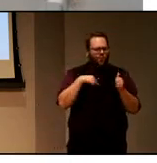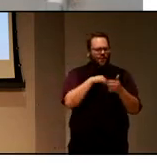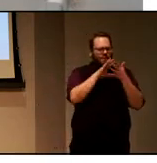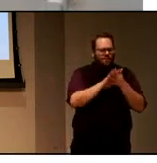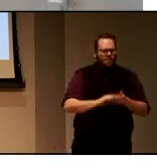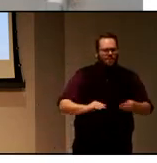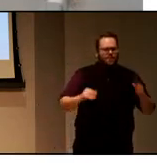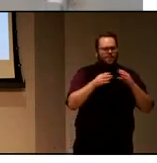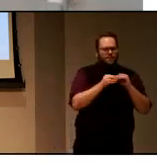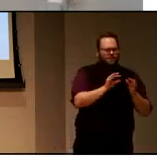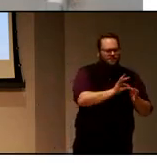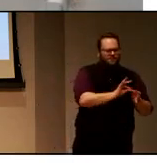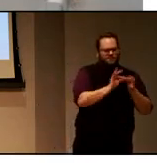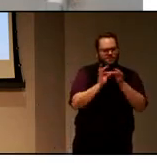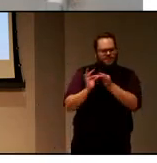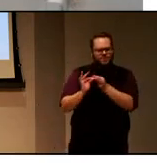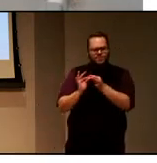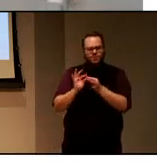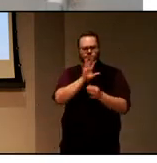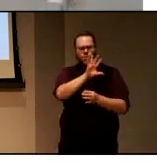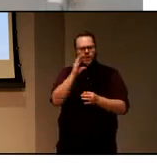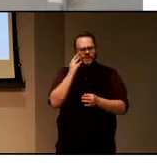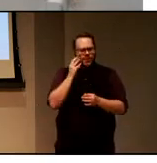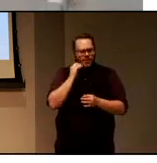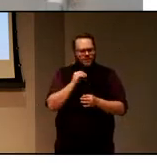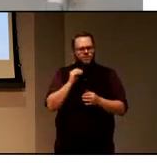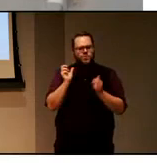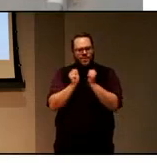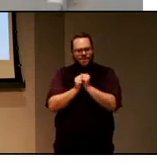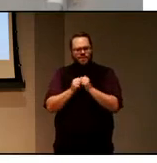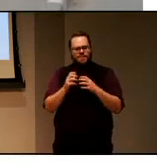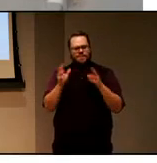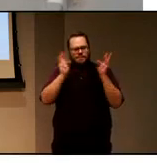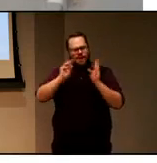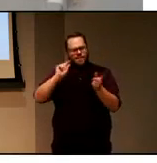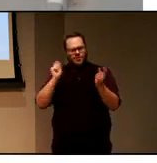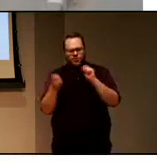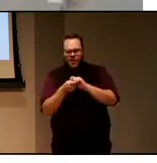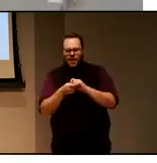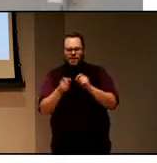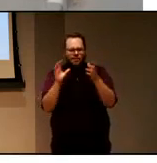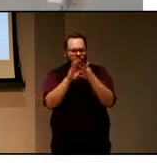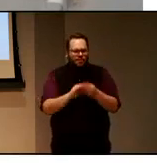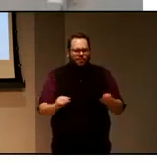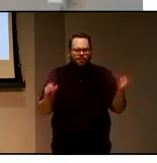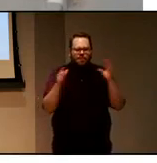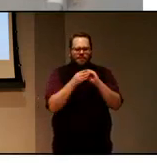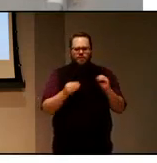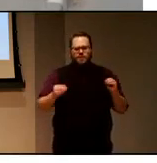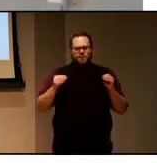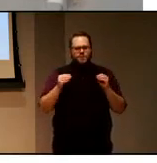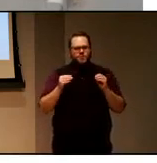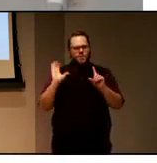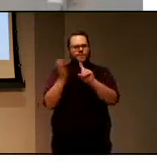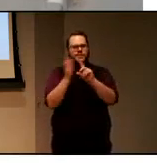are experiencing to climate change to make people recognize why we're acting upstream,